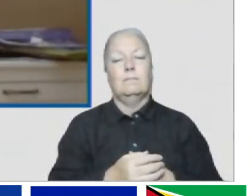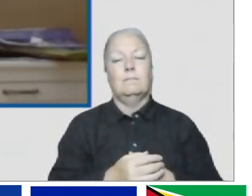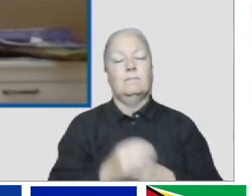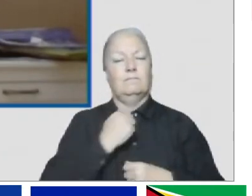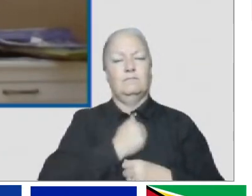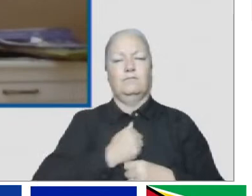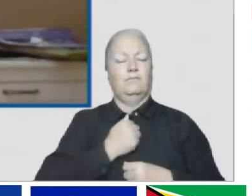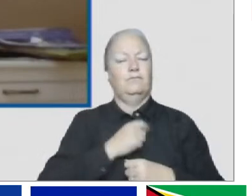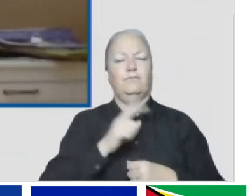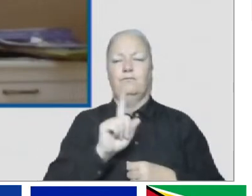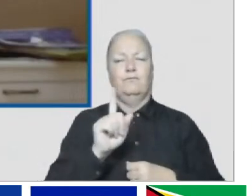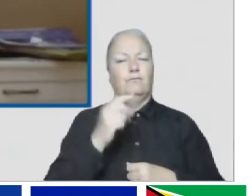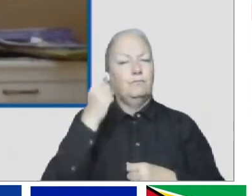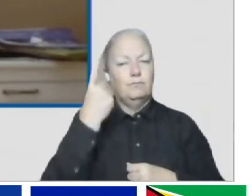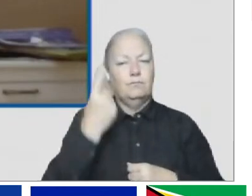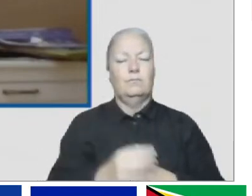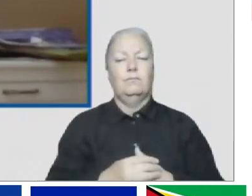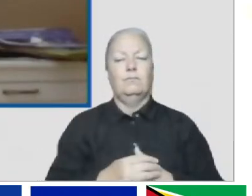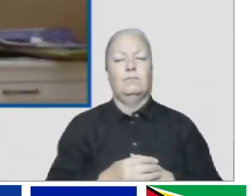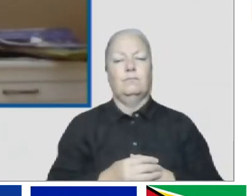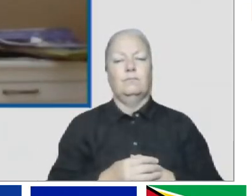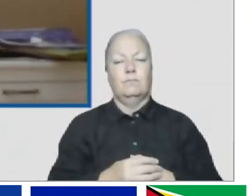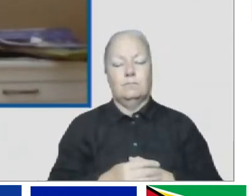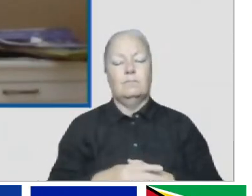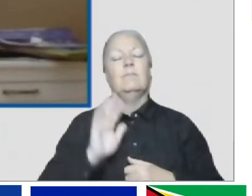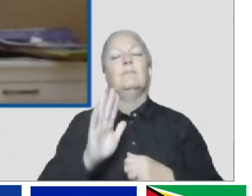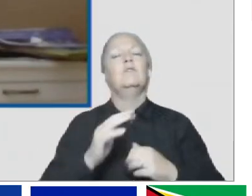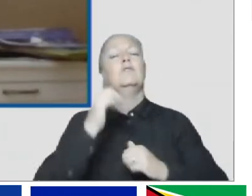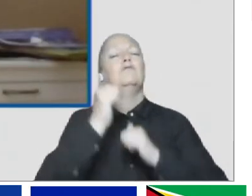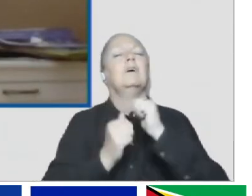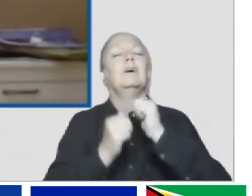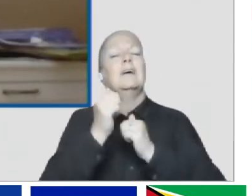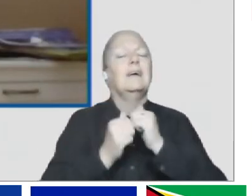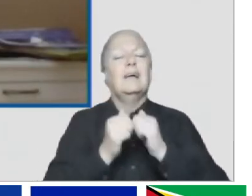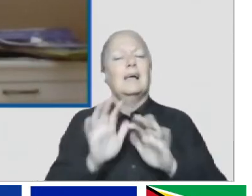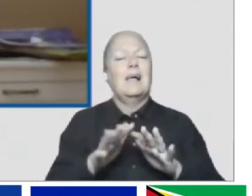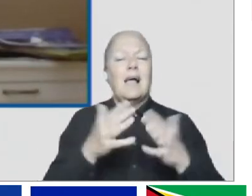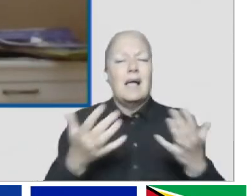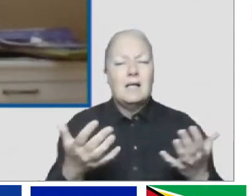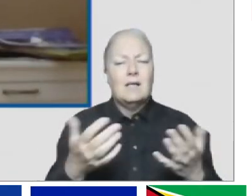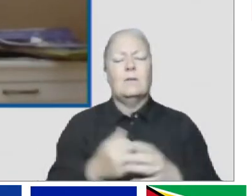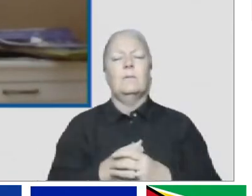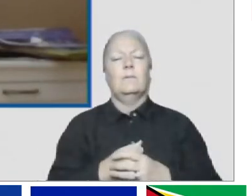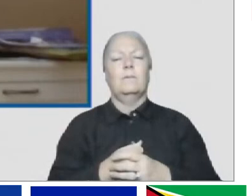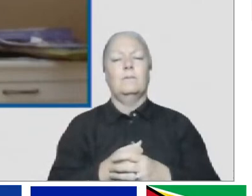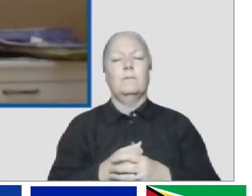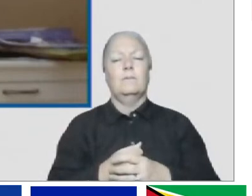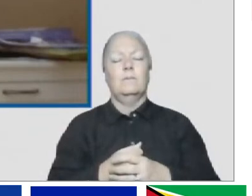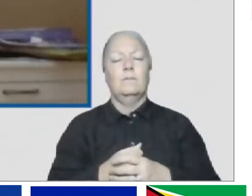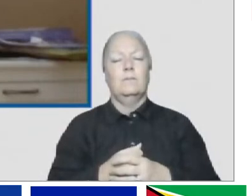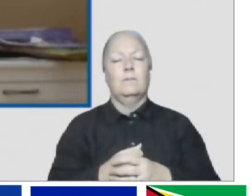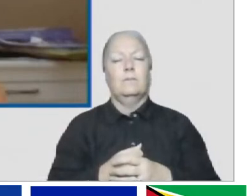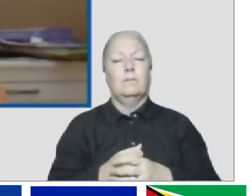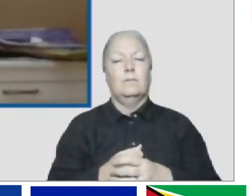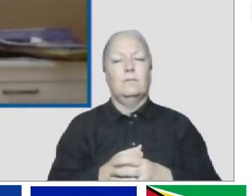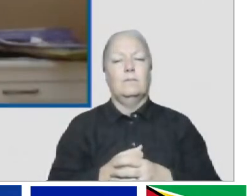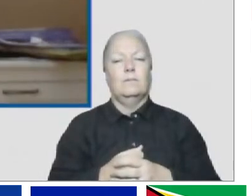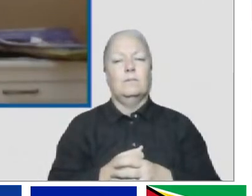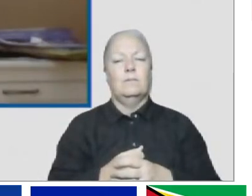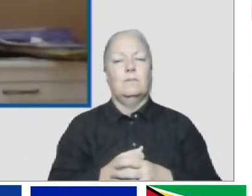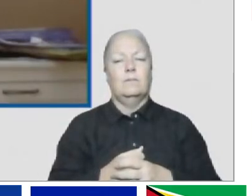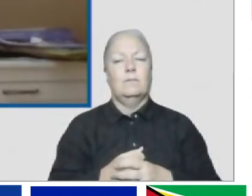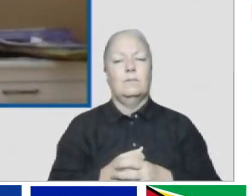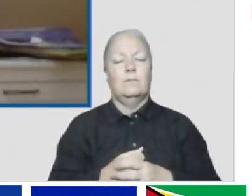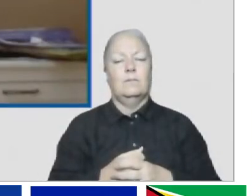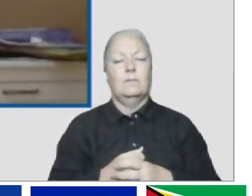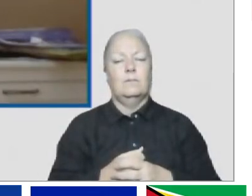the structure, how you put that. And Dr. Henry actually talked about the structure, how you put it and actually work at the national level, which actually is coordination of